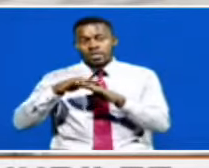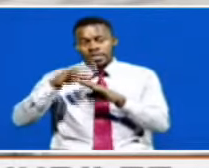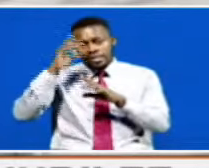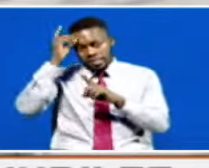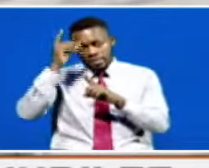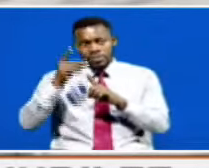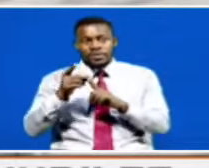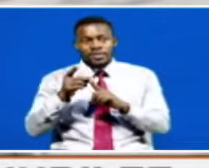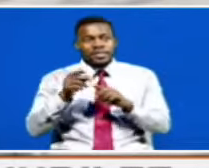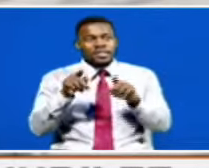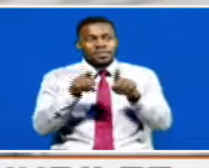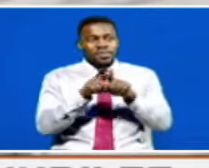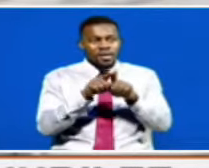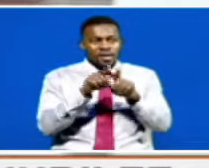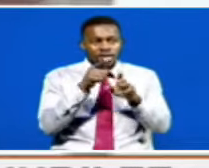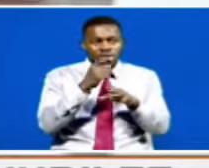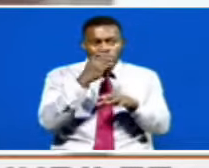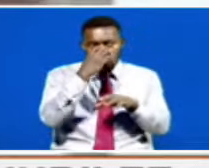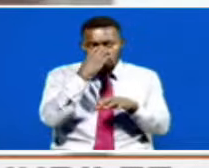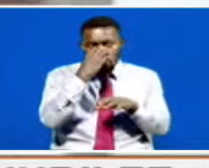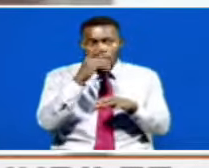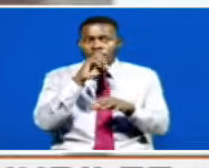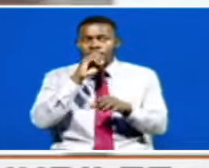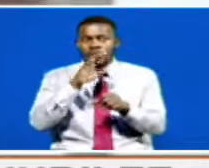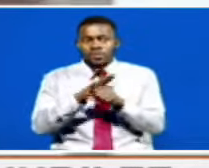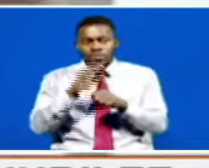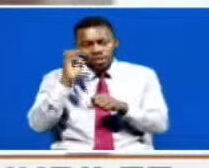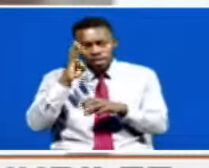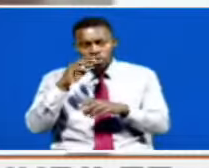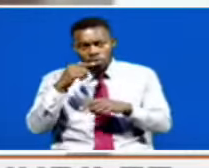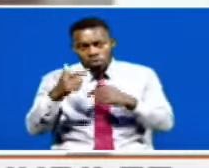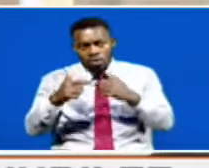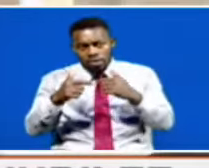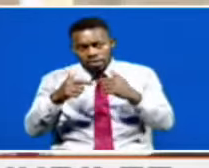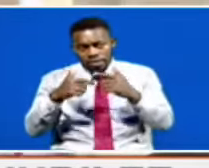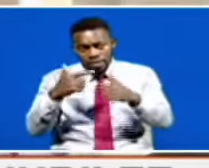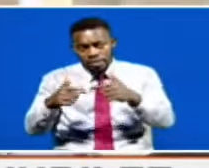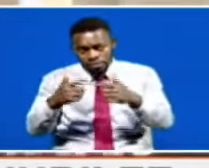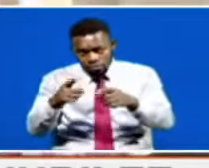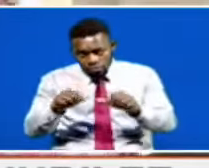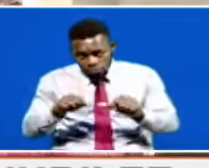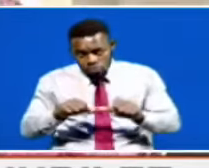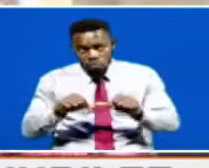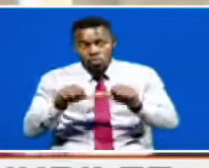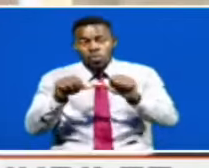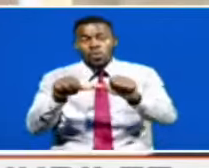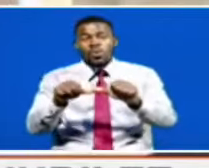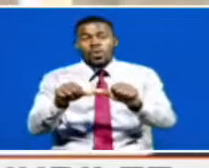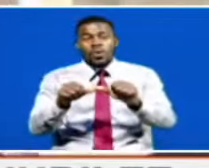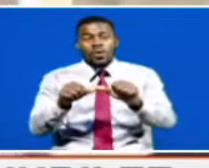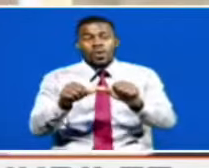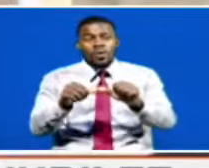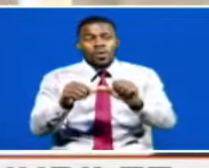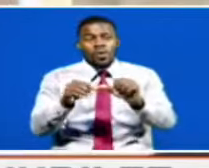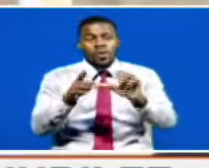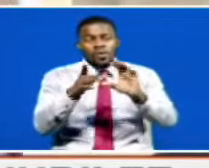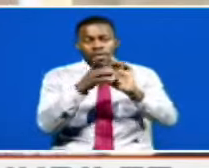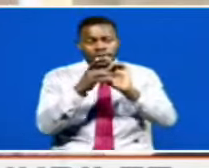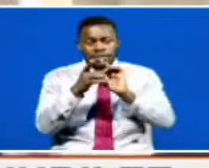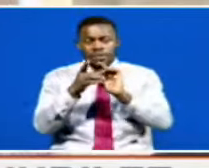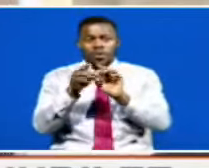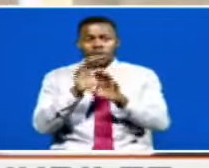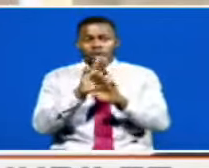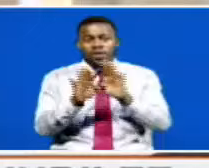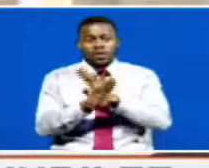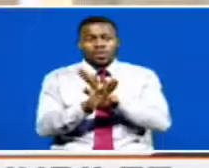upande wake, Rais Ruto akisema atazidi kufanya kazi na viongozi wote. You are elected on a manifesto, a plan that